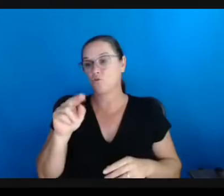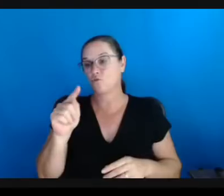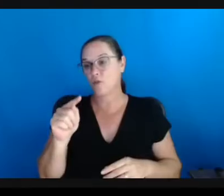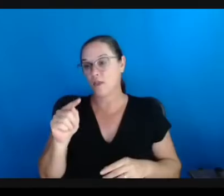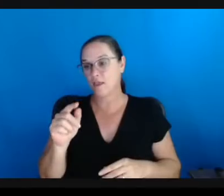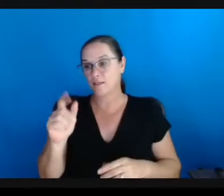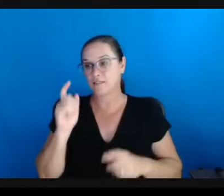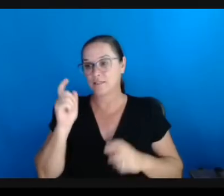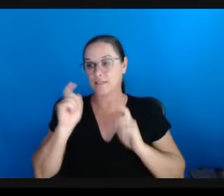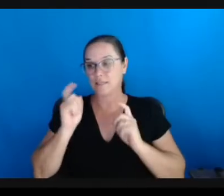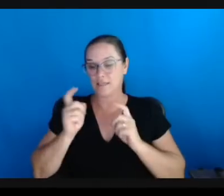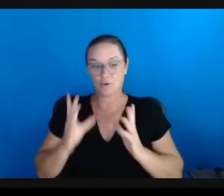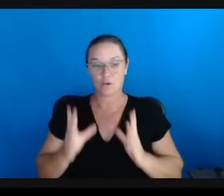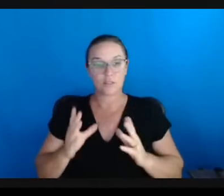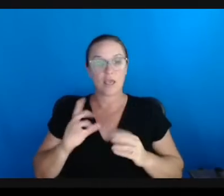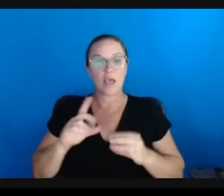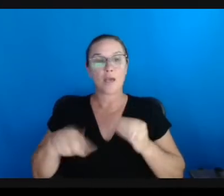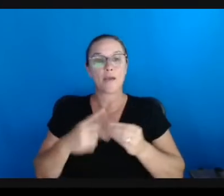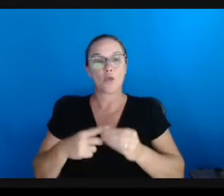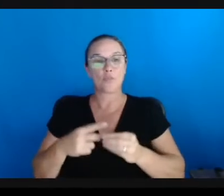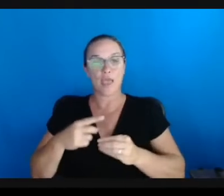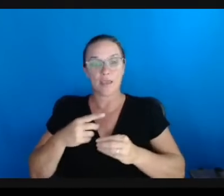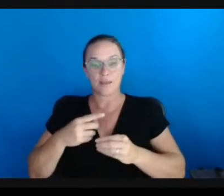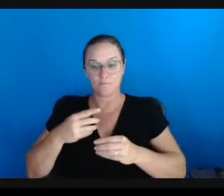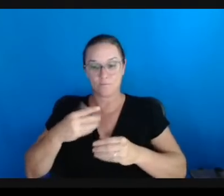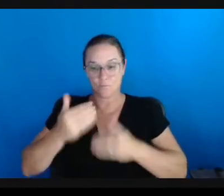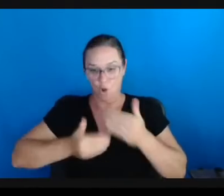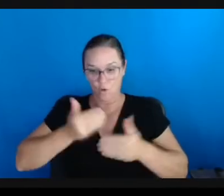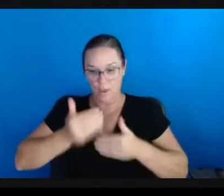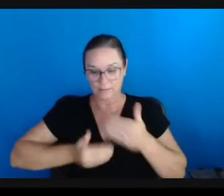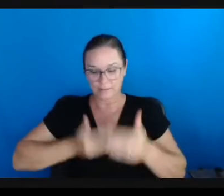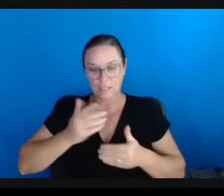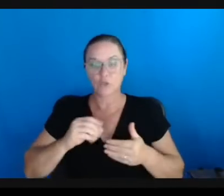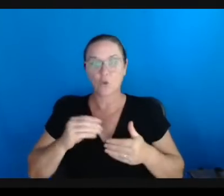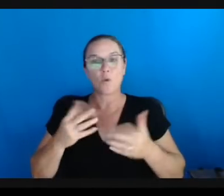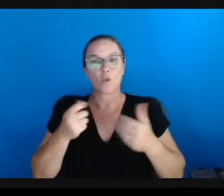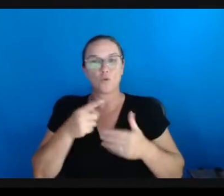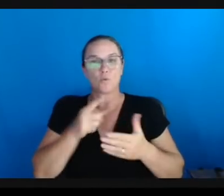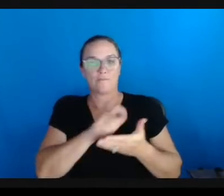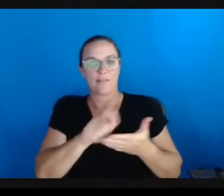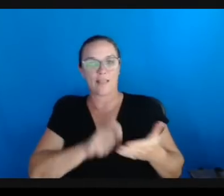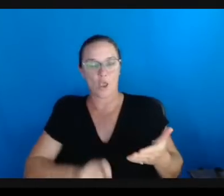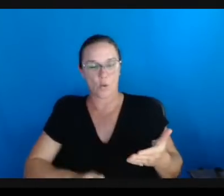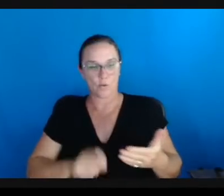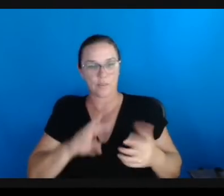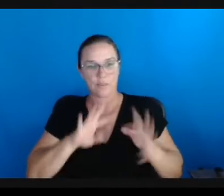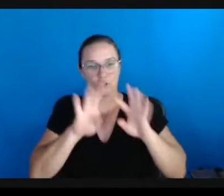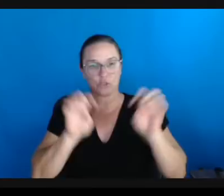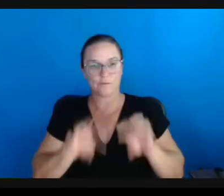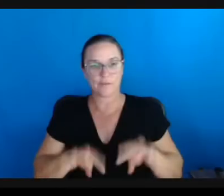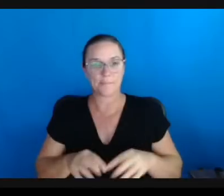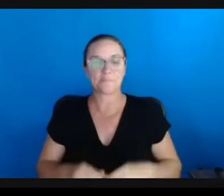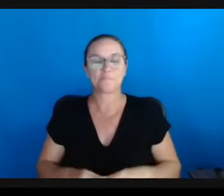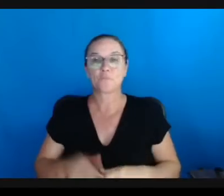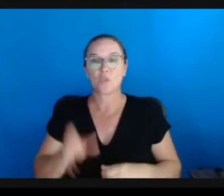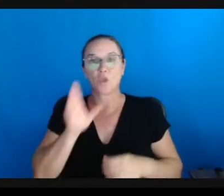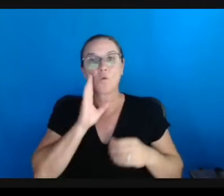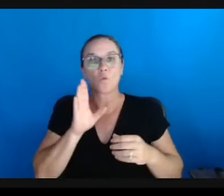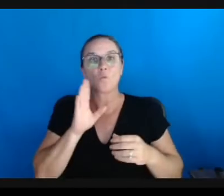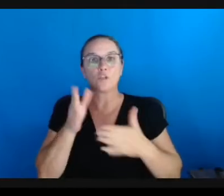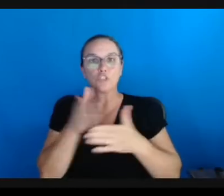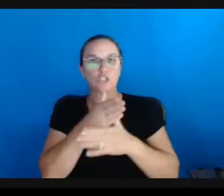about the progress we've made, which is why we need data like the survey we're asking you guys to fill out. And we can share that with you guys, because it really